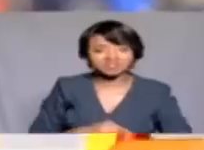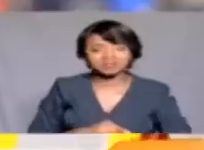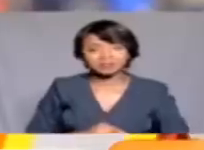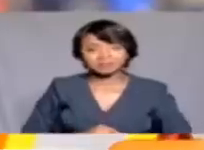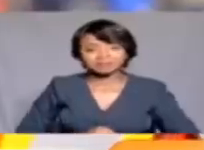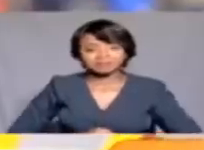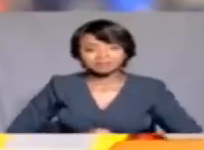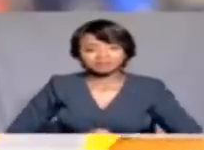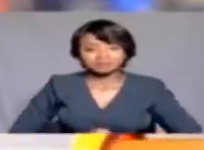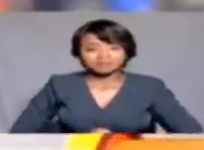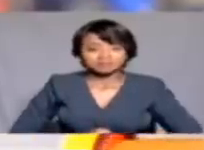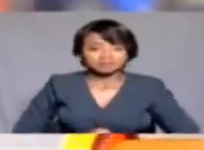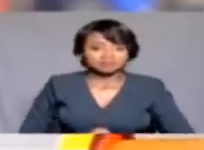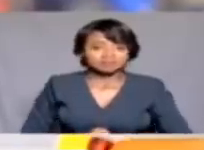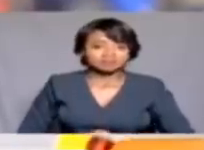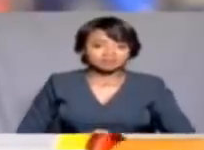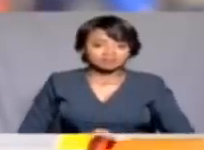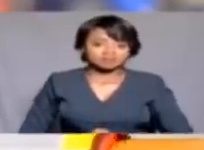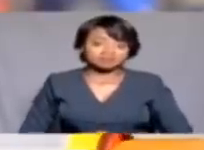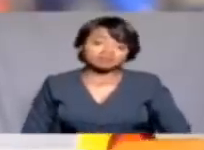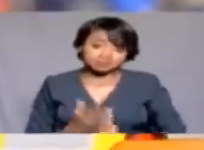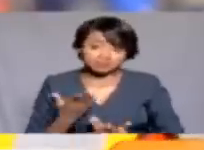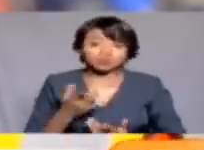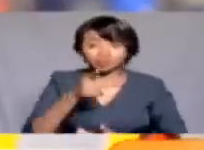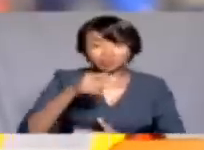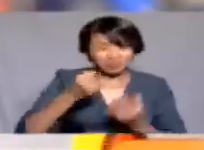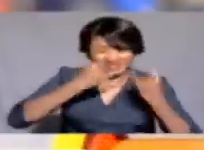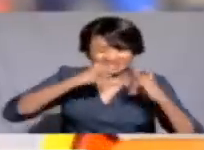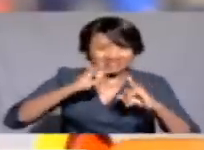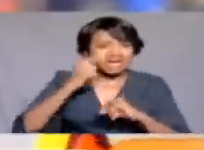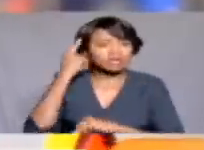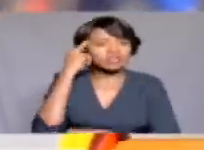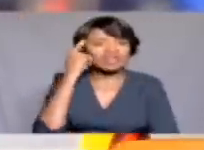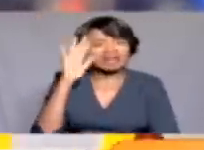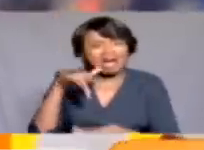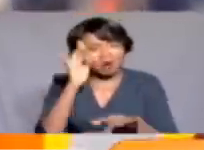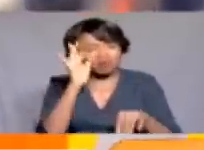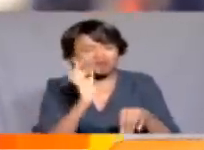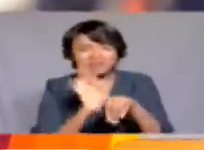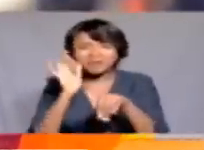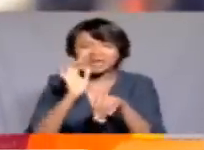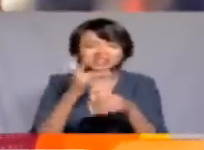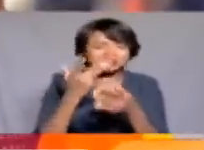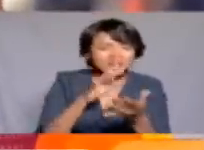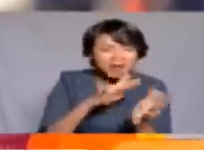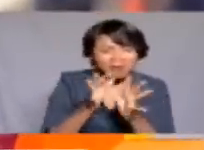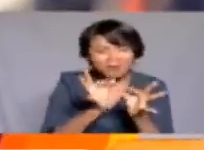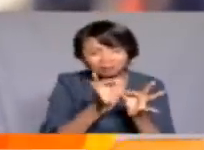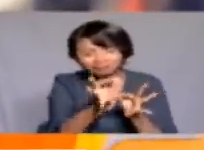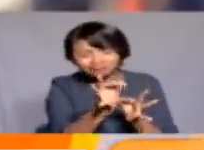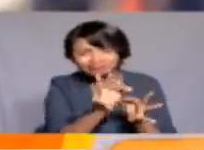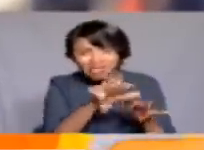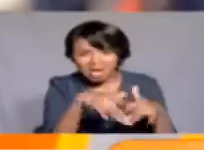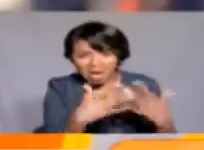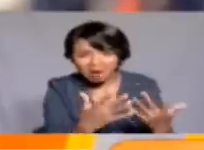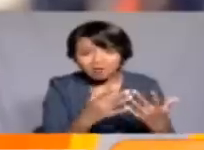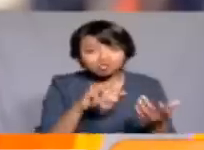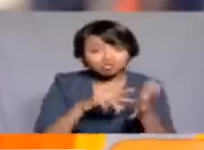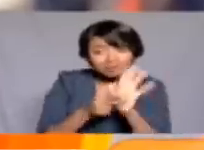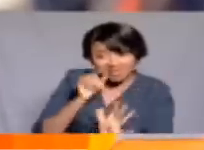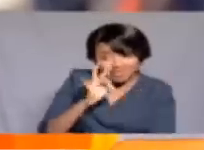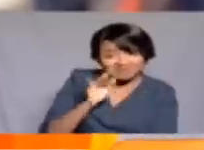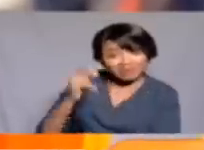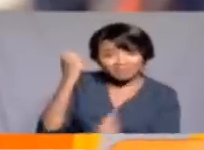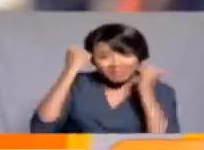experts. So you try and predict as many impacts as you can. And for you to know if an EIA study has